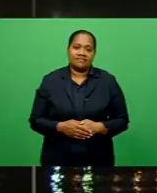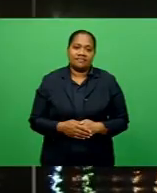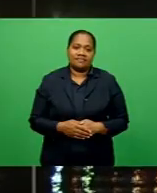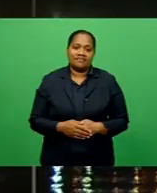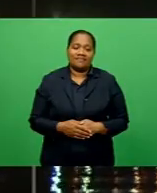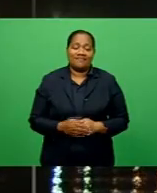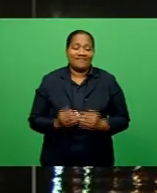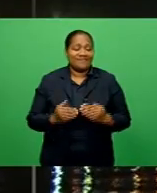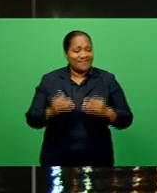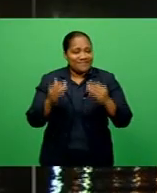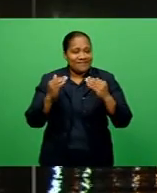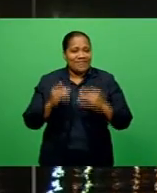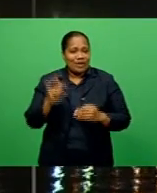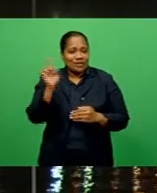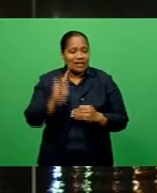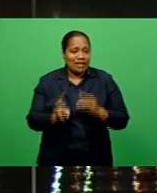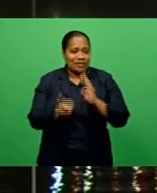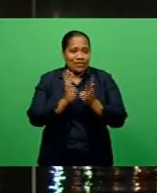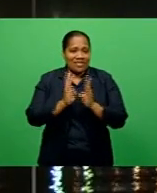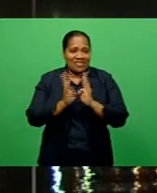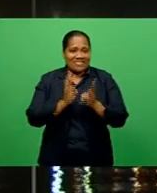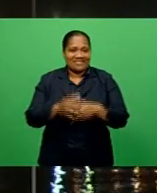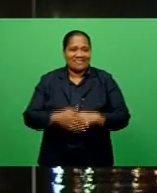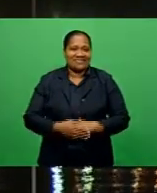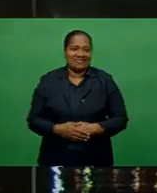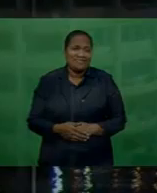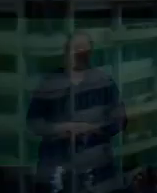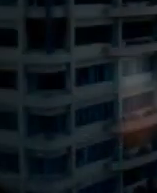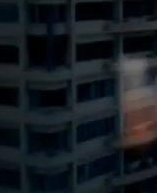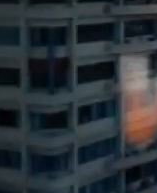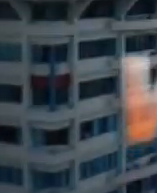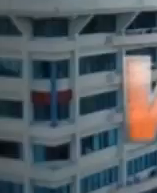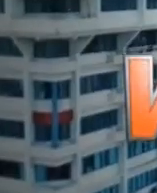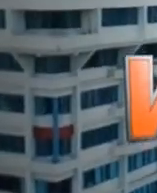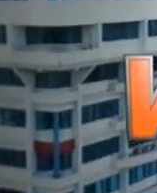And let's catch up with today's weather with Kritika.